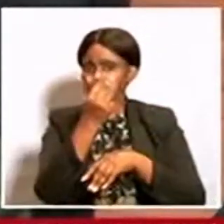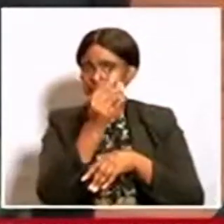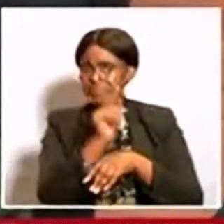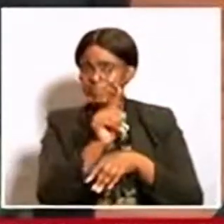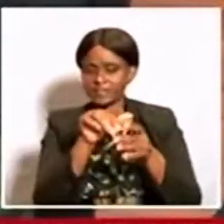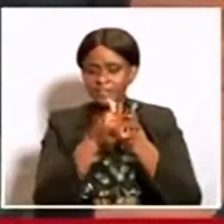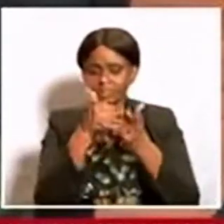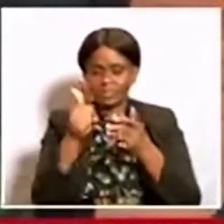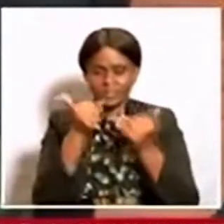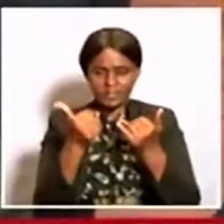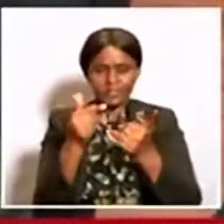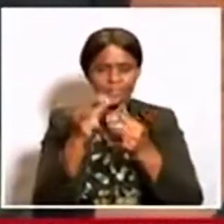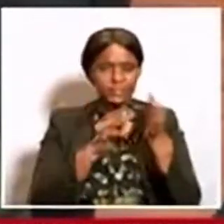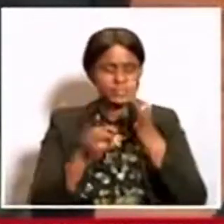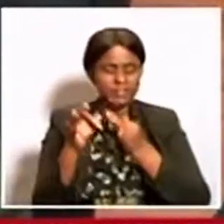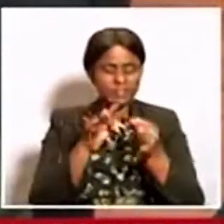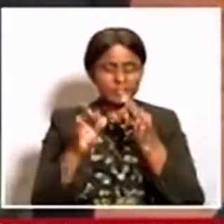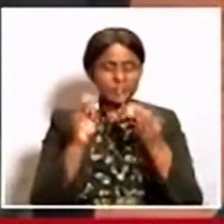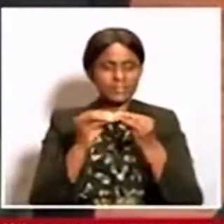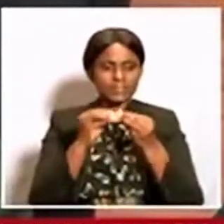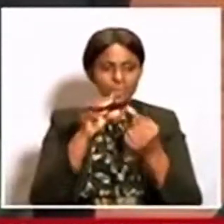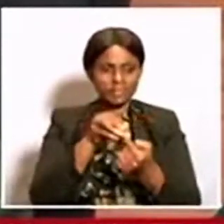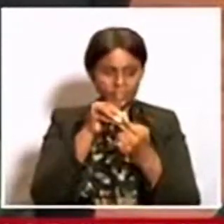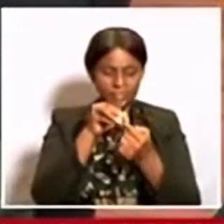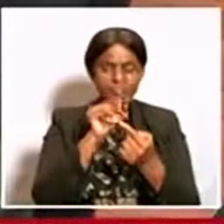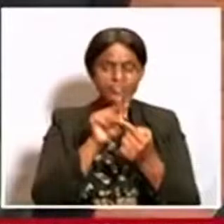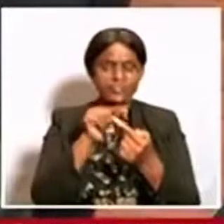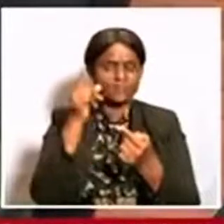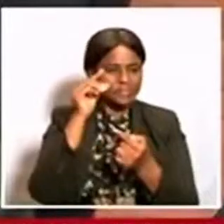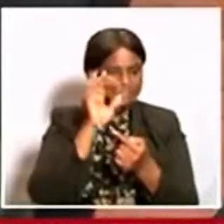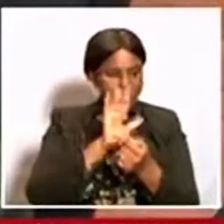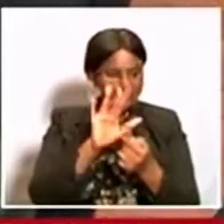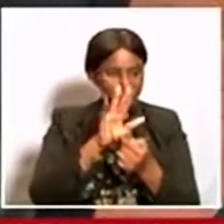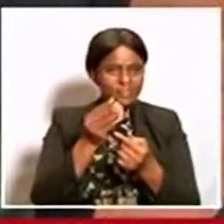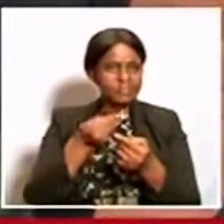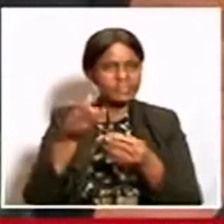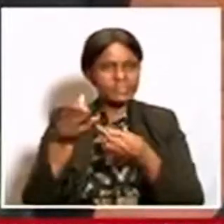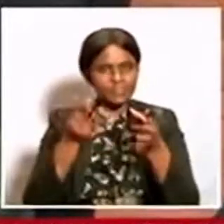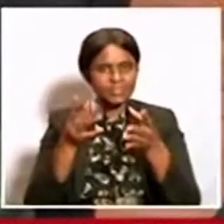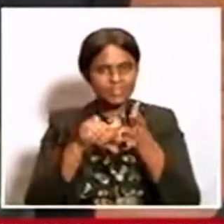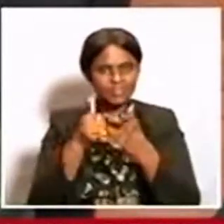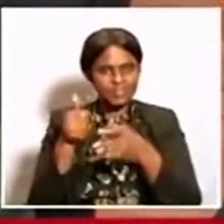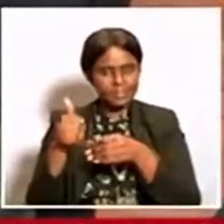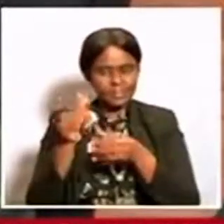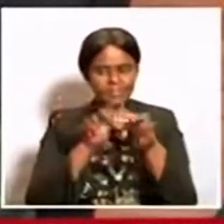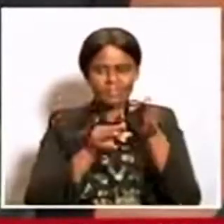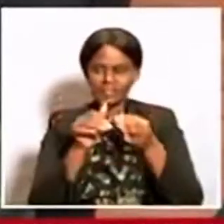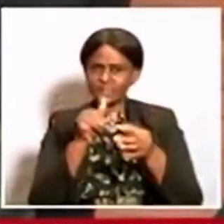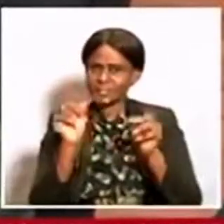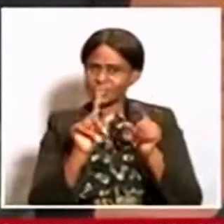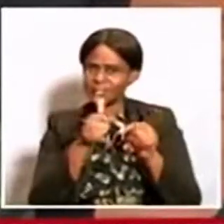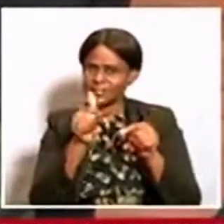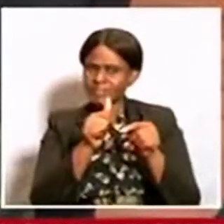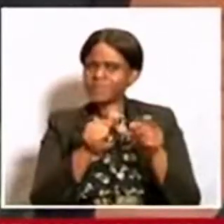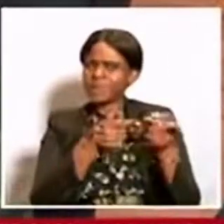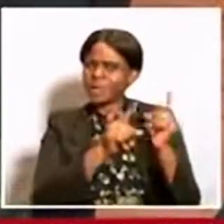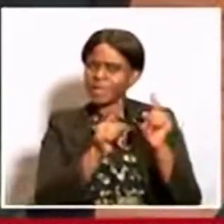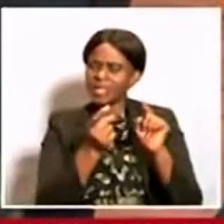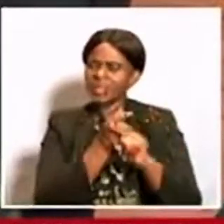How would you explain, particularly for that expenditure, where you took